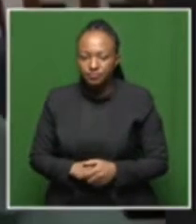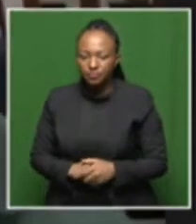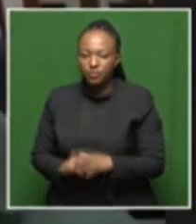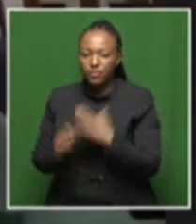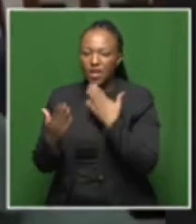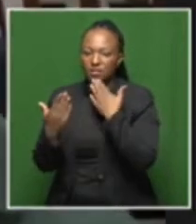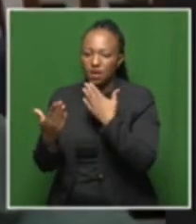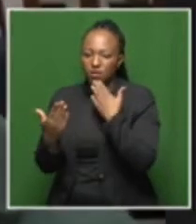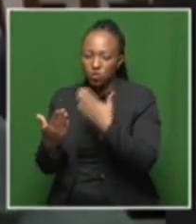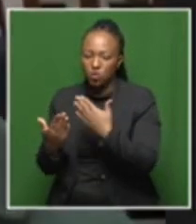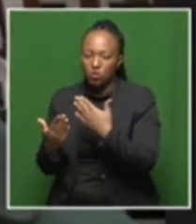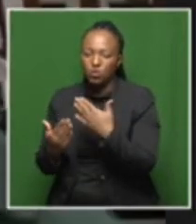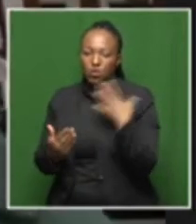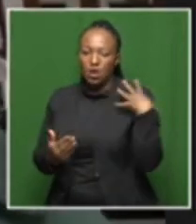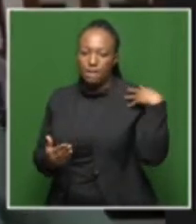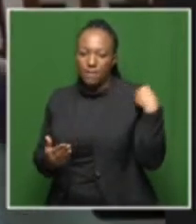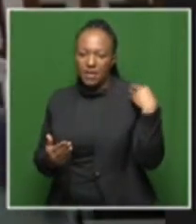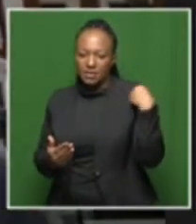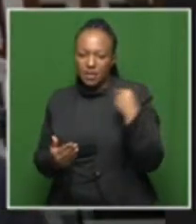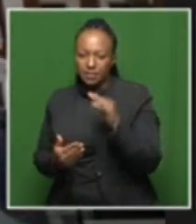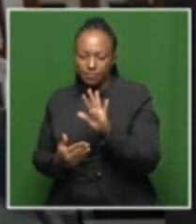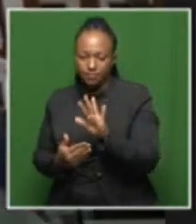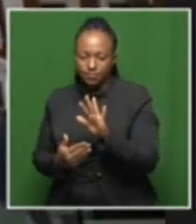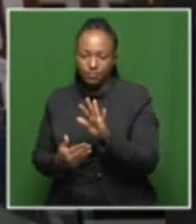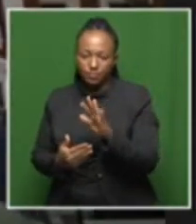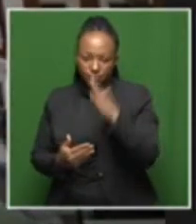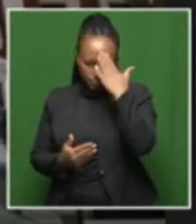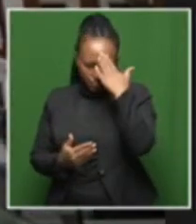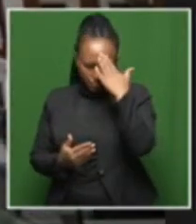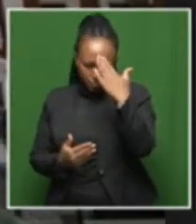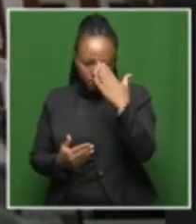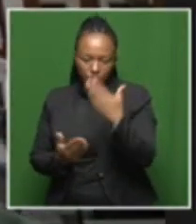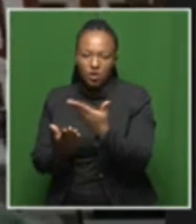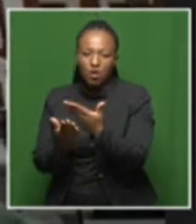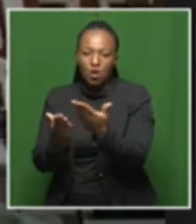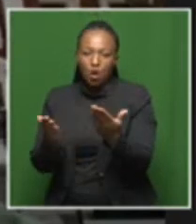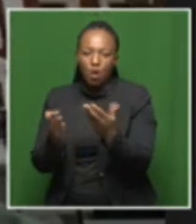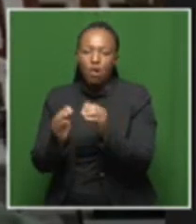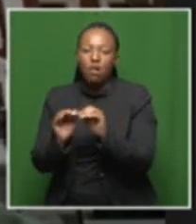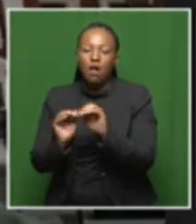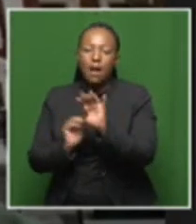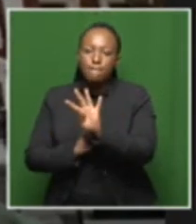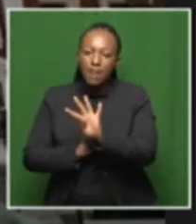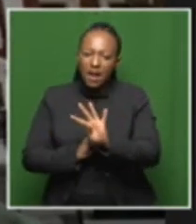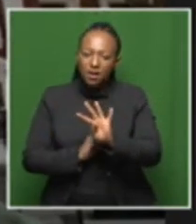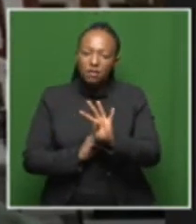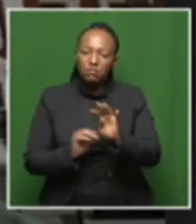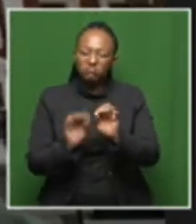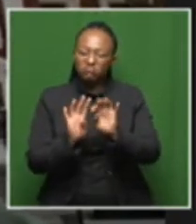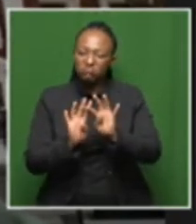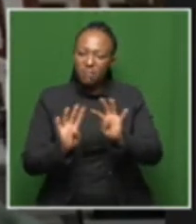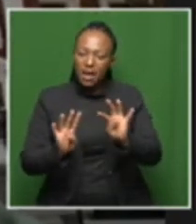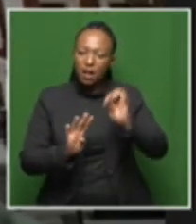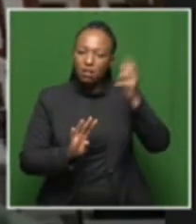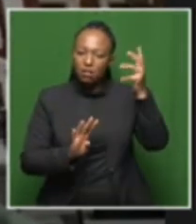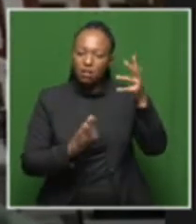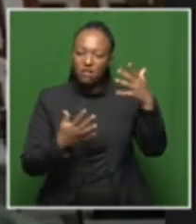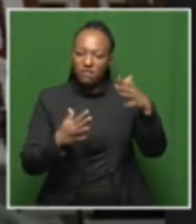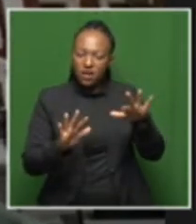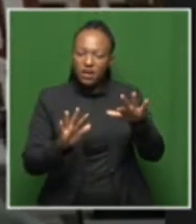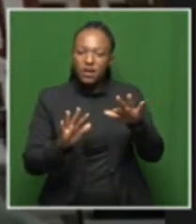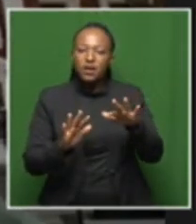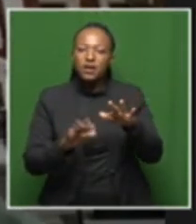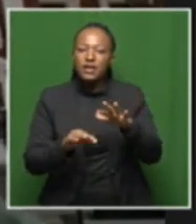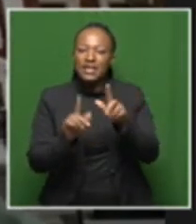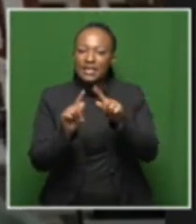much, Minister. Greetings to all the panelists, DG, and the team, Dr. Crisp,